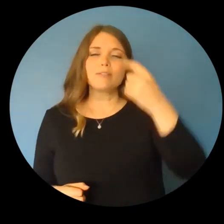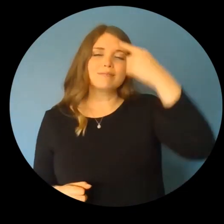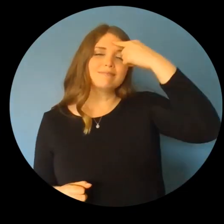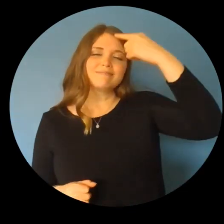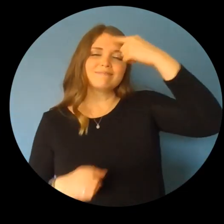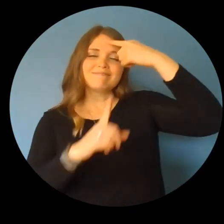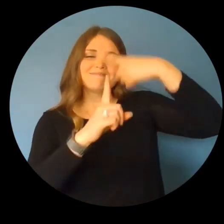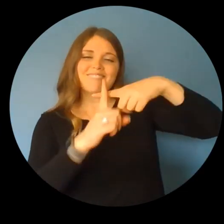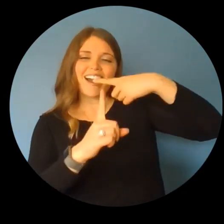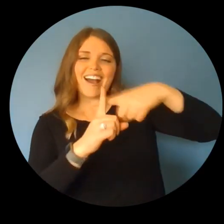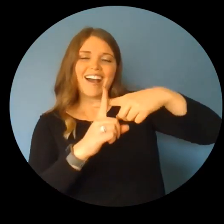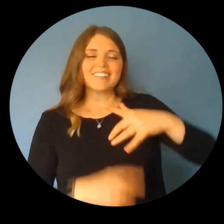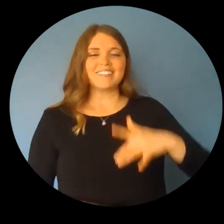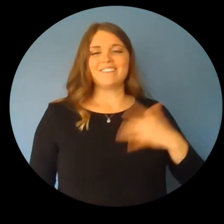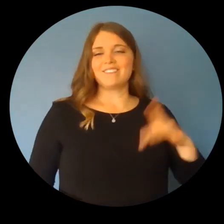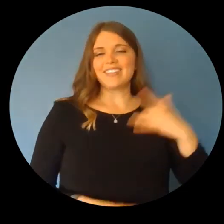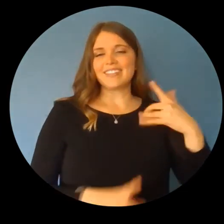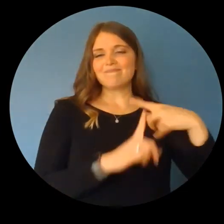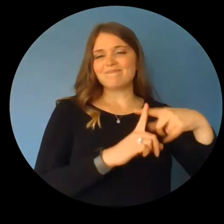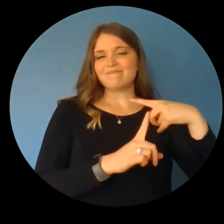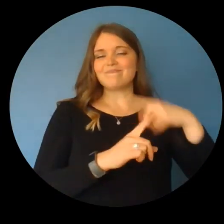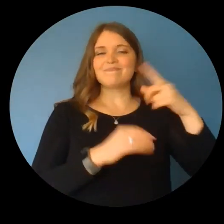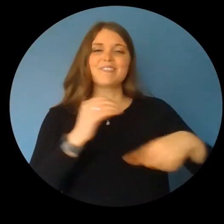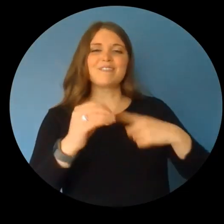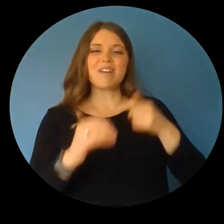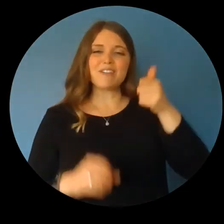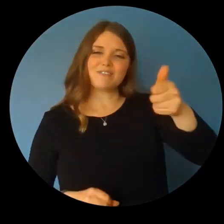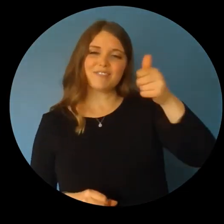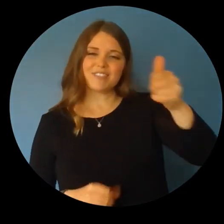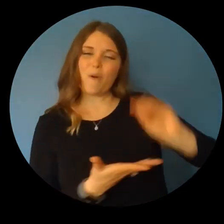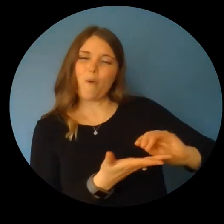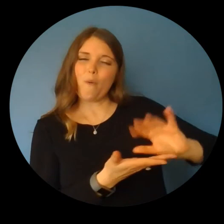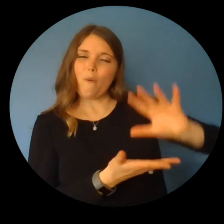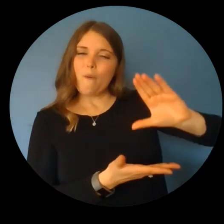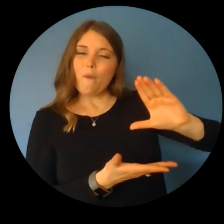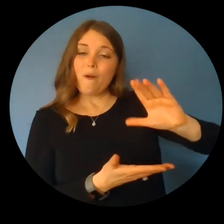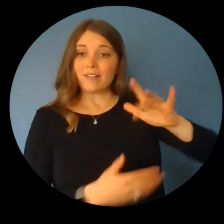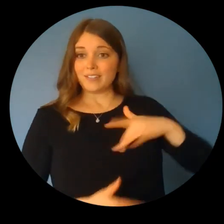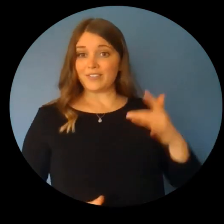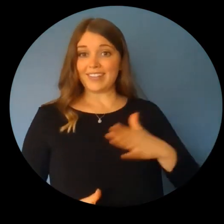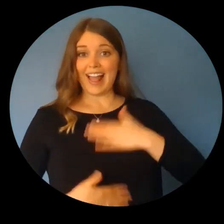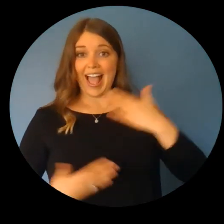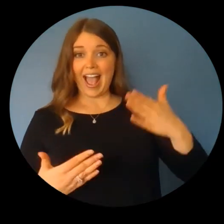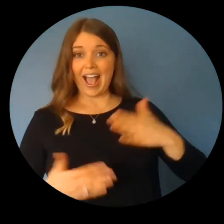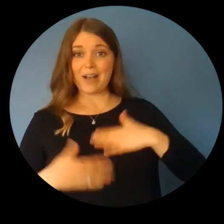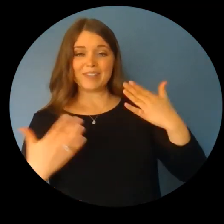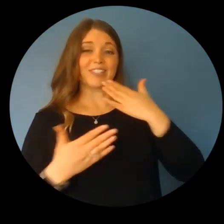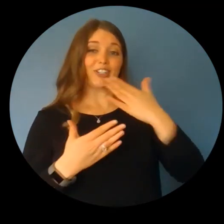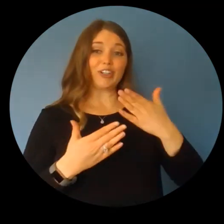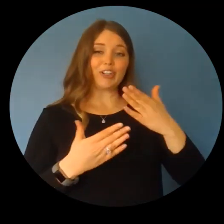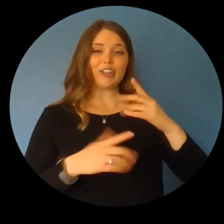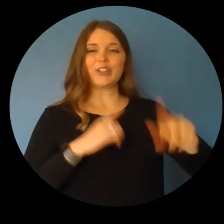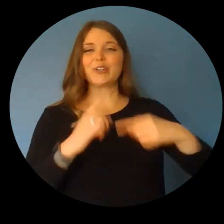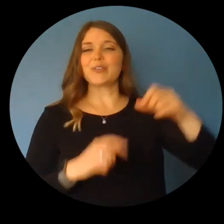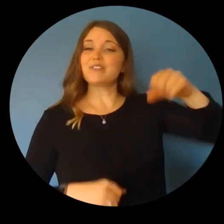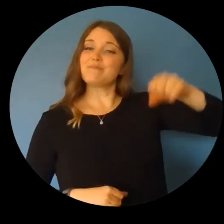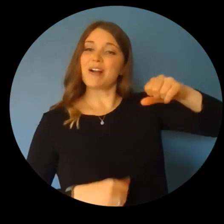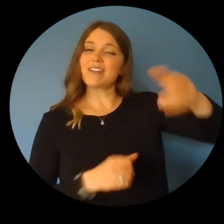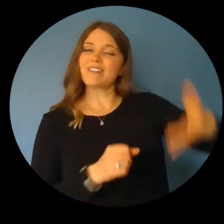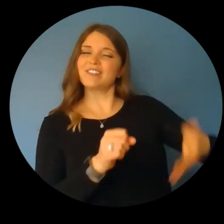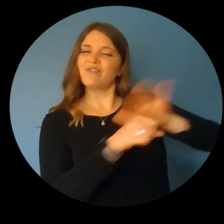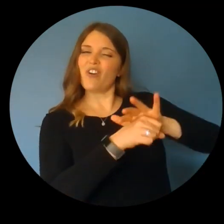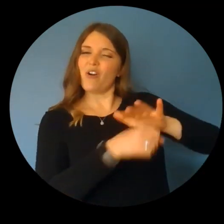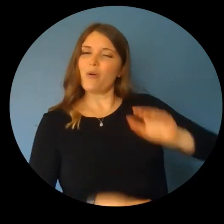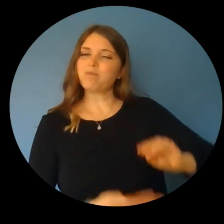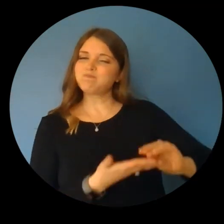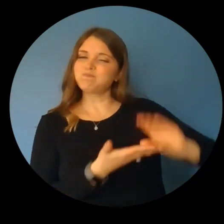good feelings about yourself. You feel happy and good when your bucket is full. And when